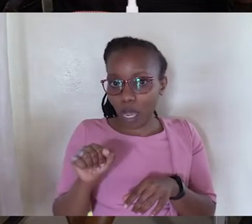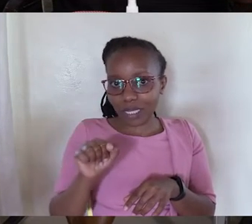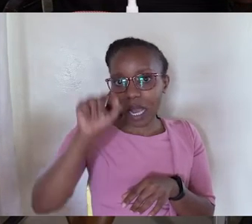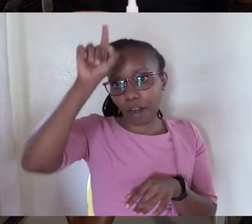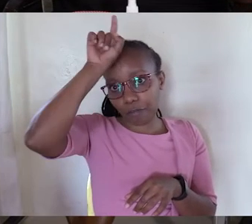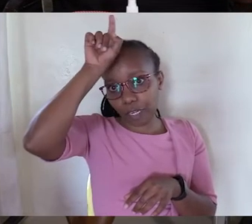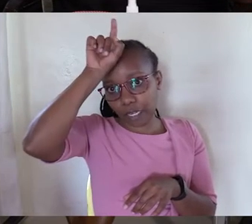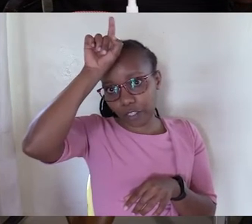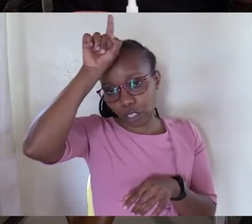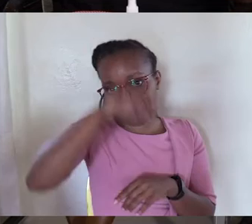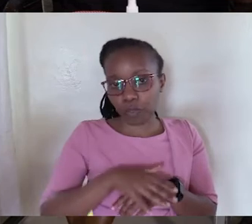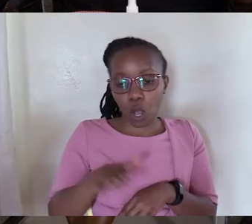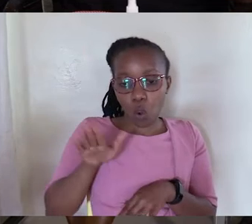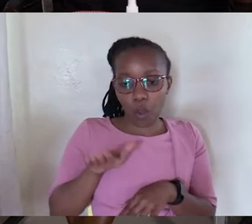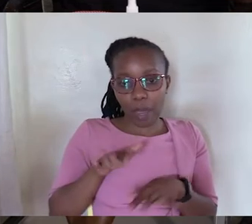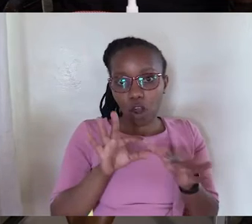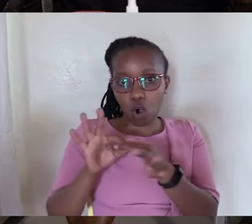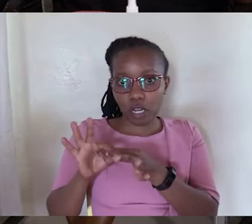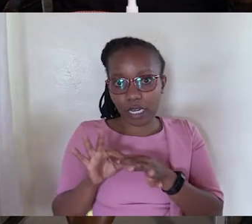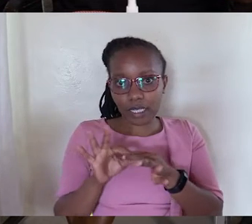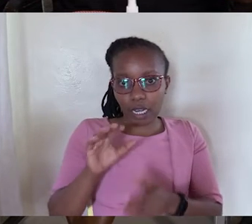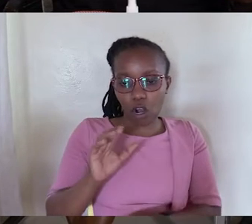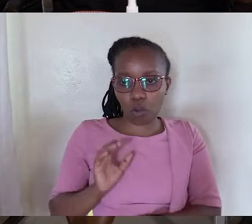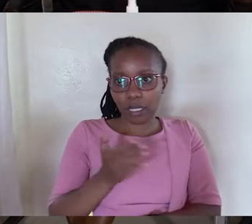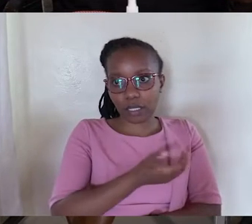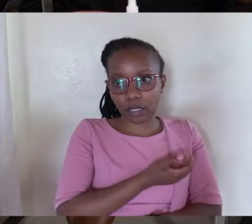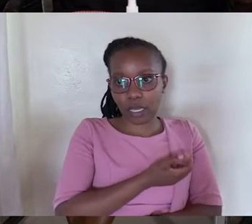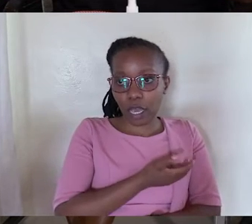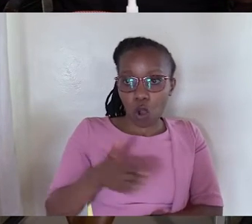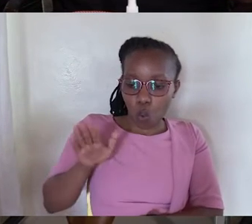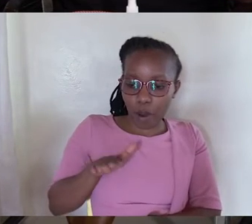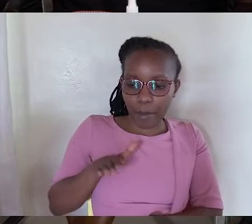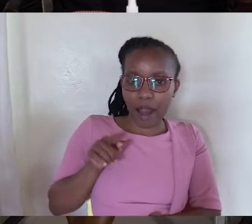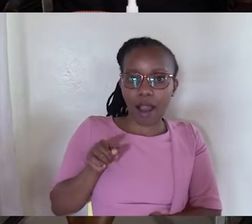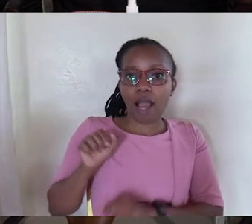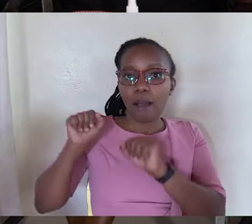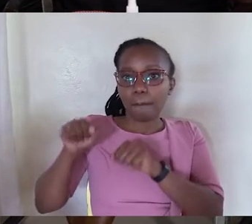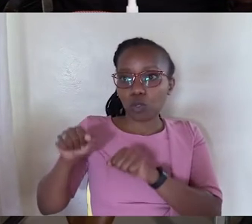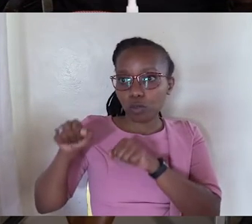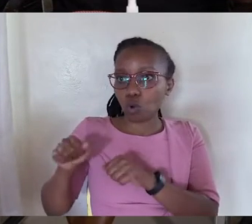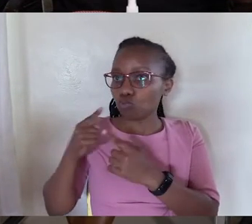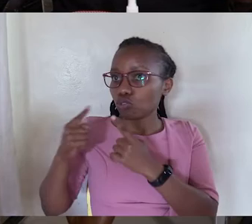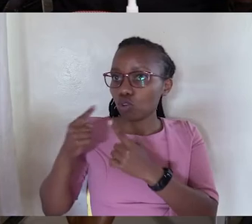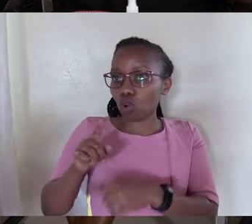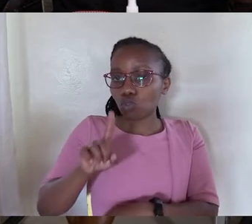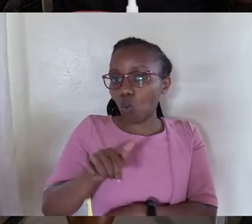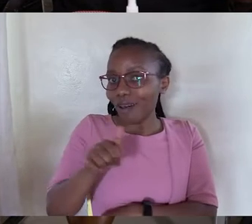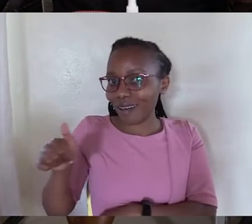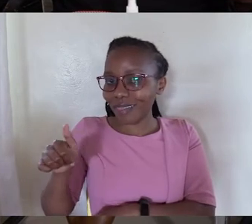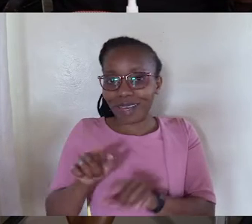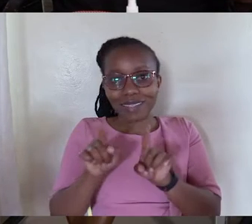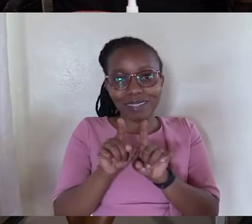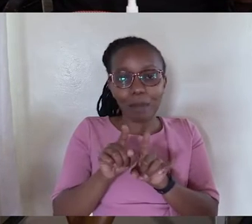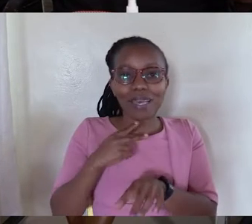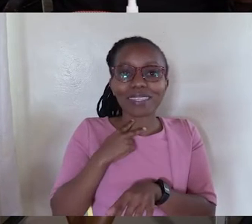this Women Coordinating Committee, it is a voice amongst women, so that women, we can speak amongst each other. And then it is a voice